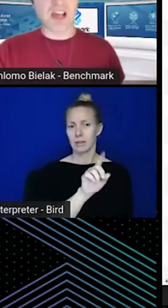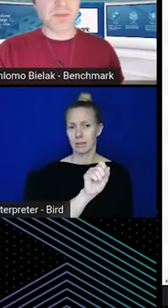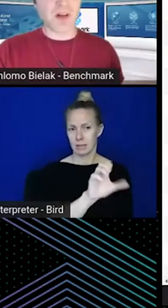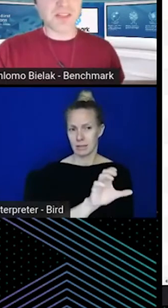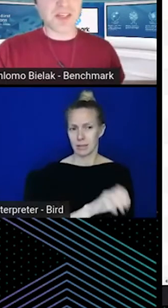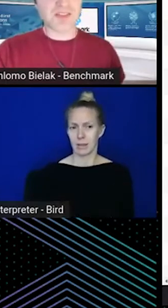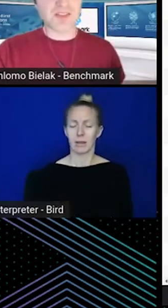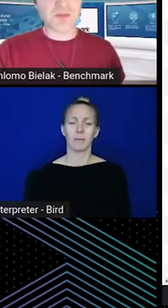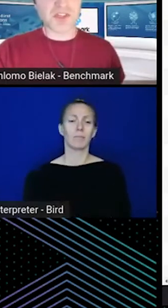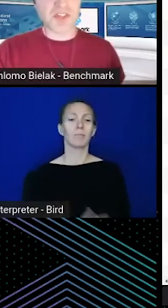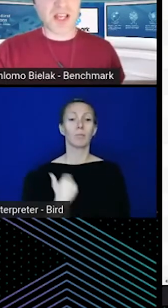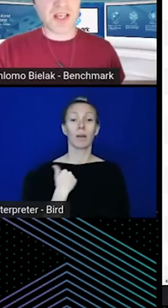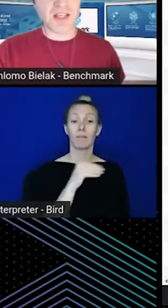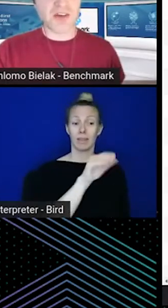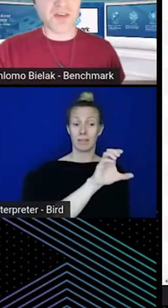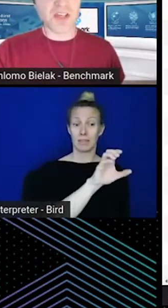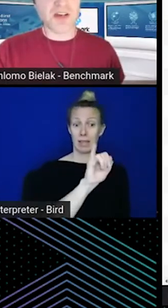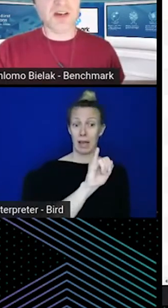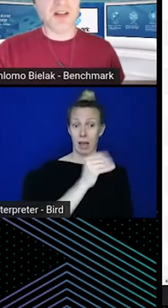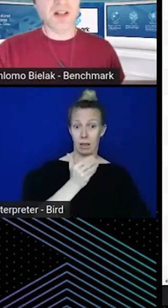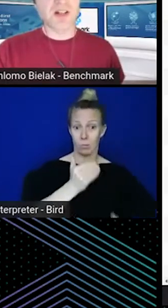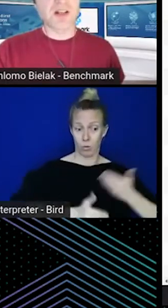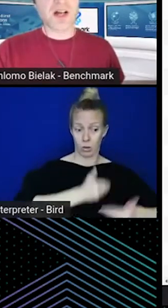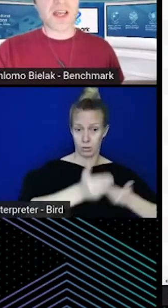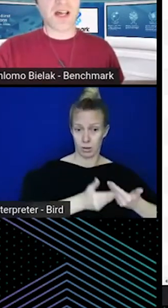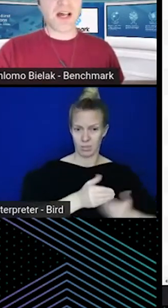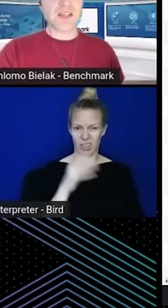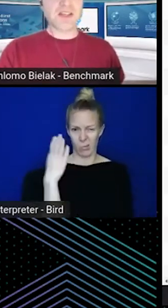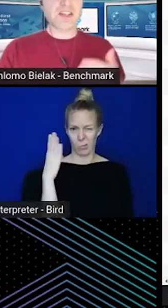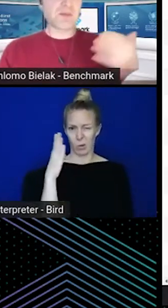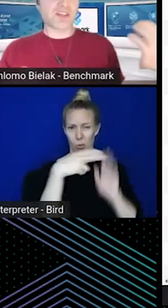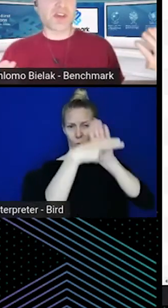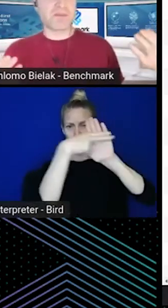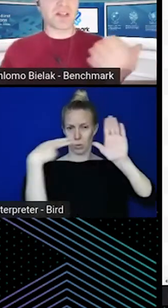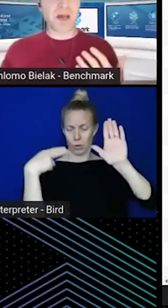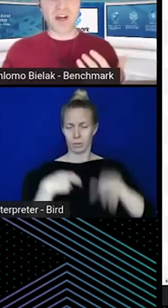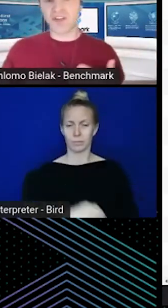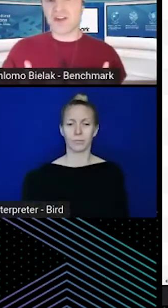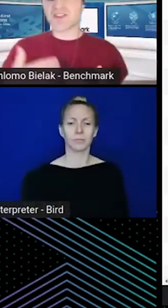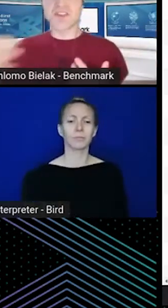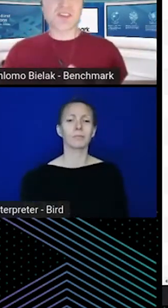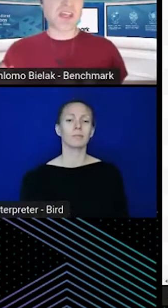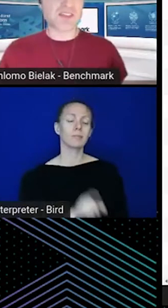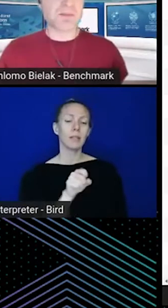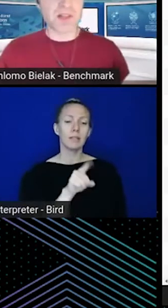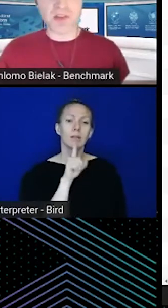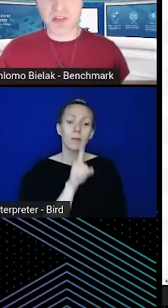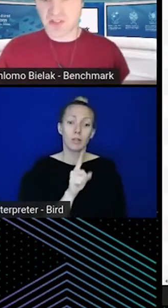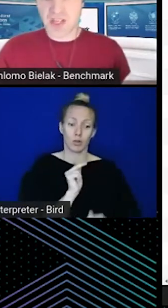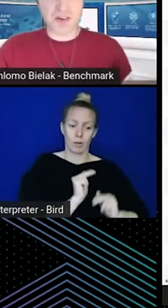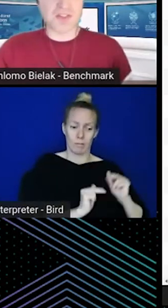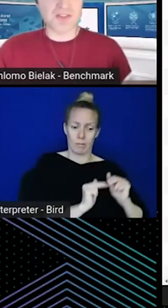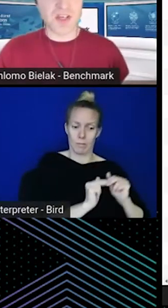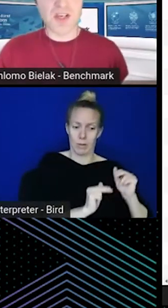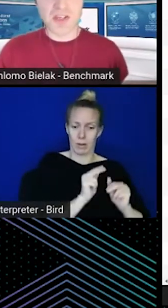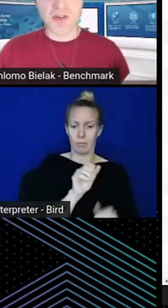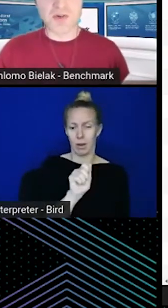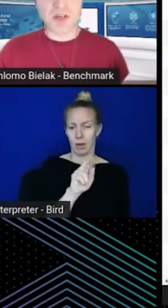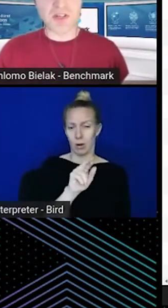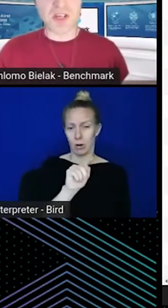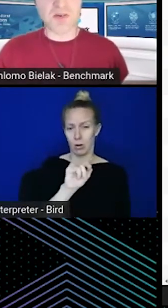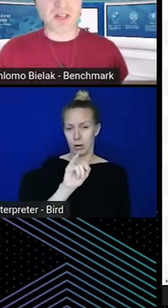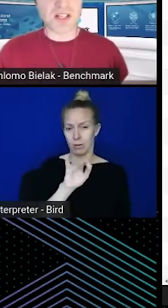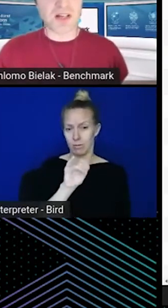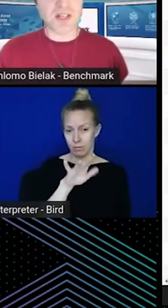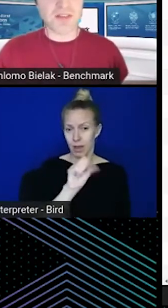done the CI process, which is highlighted over here. I need to make sure I build my artifacts. In this case, I'm building a container because you're